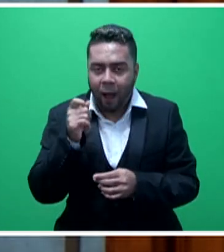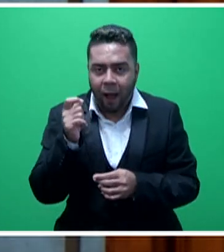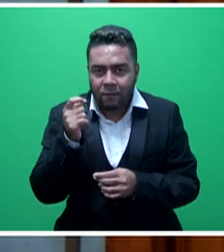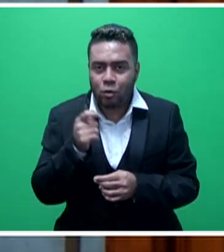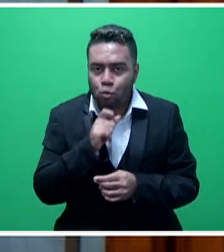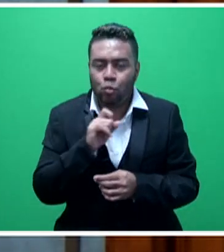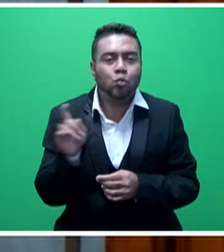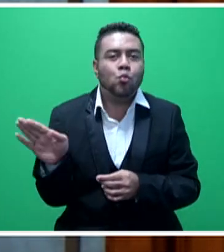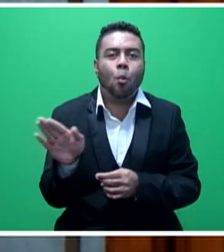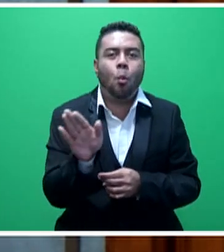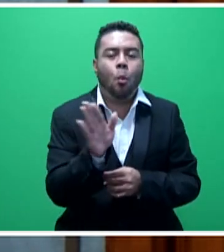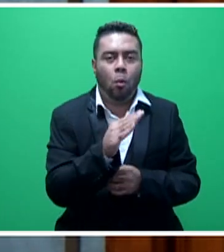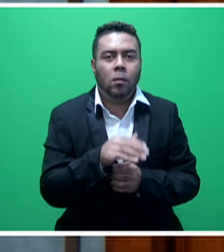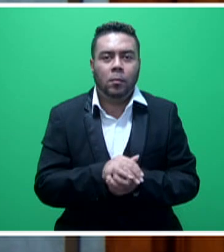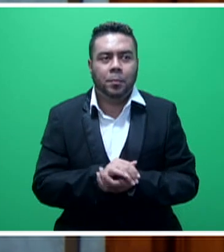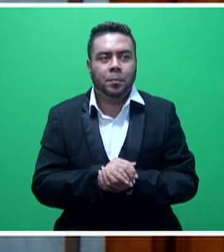all.